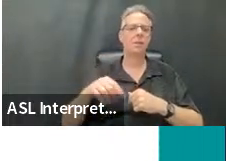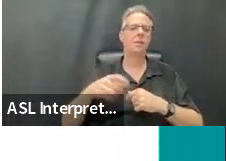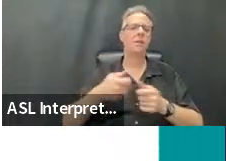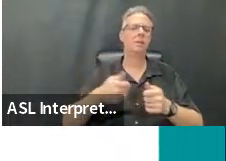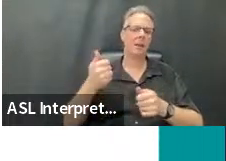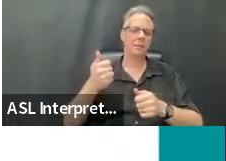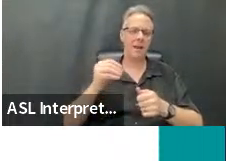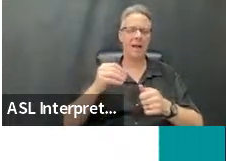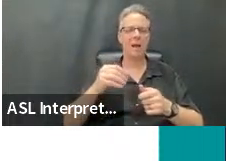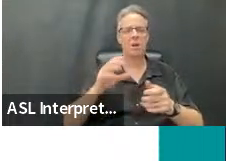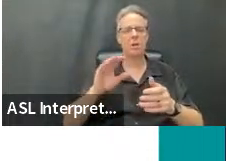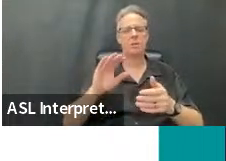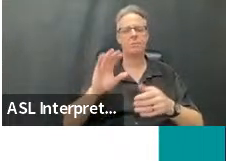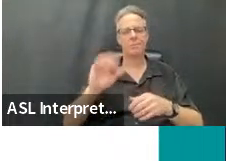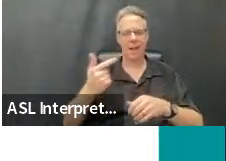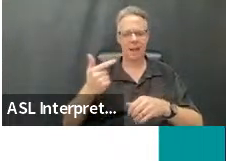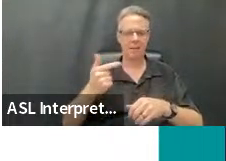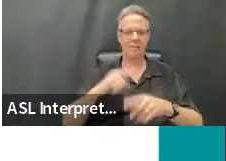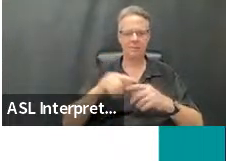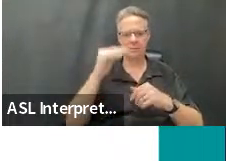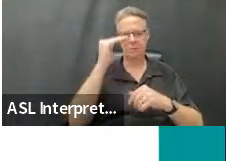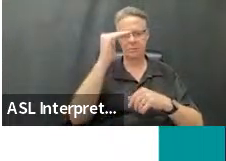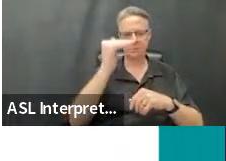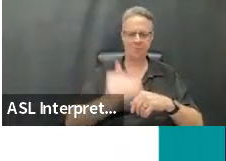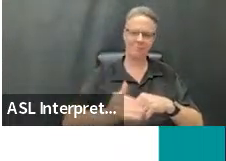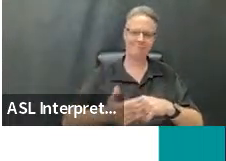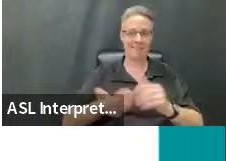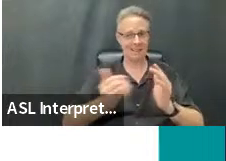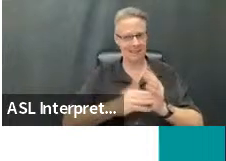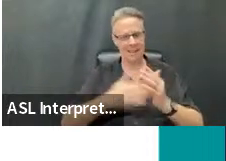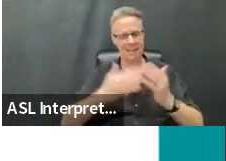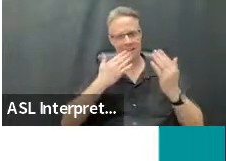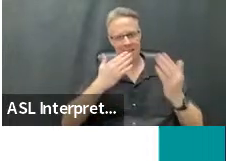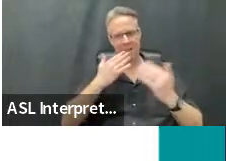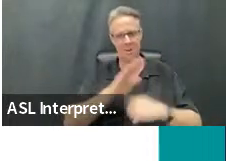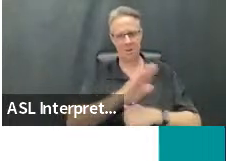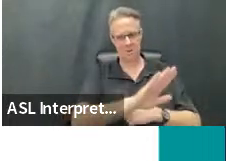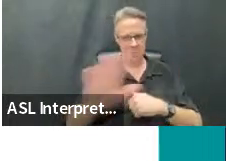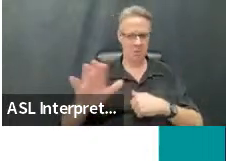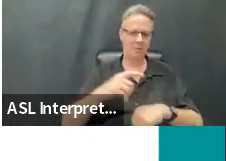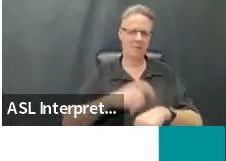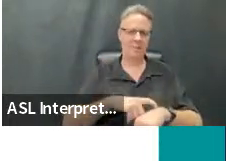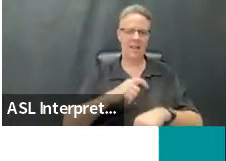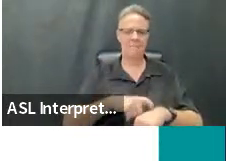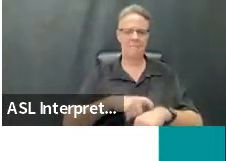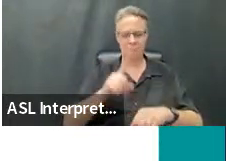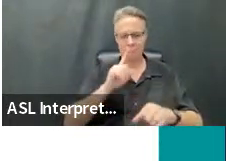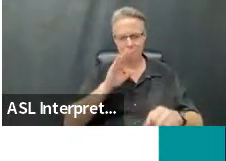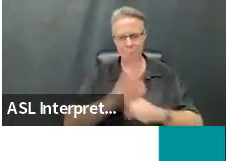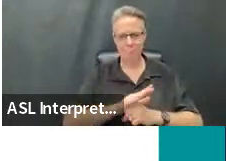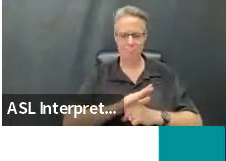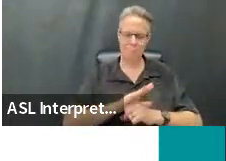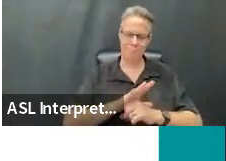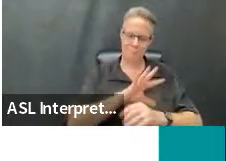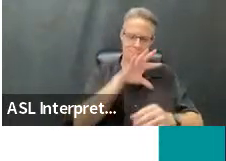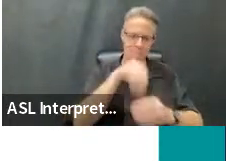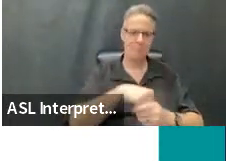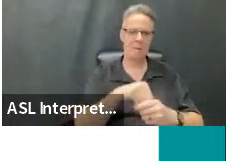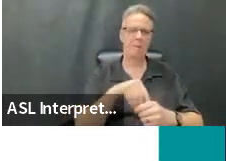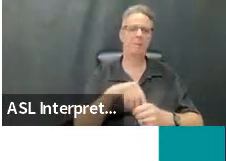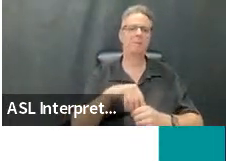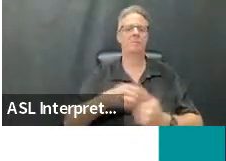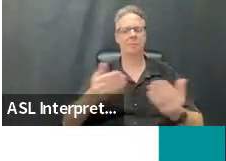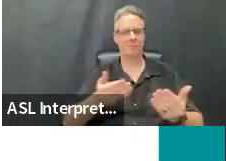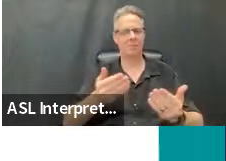community advisory group. So again, we really appreciate all of the time that you are dedicating to this work,